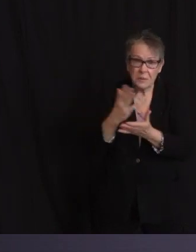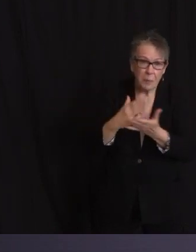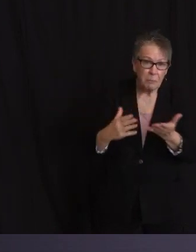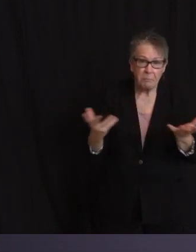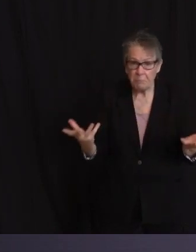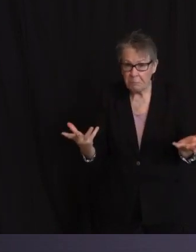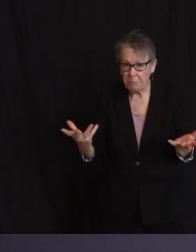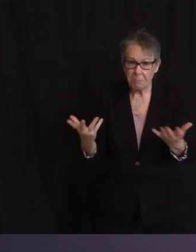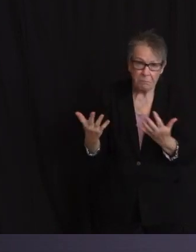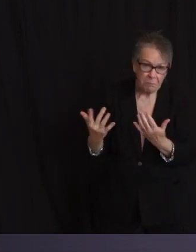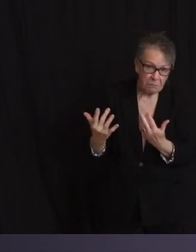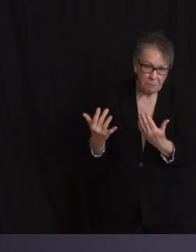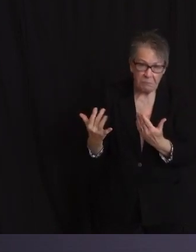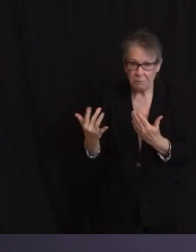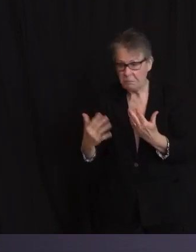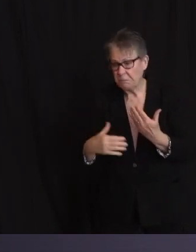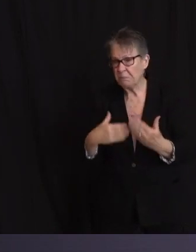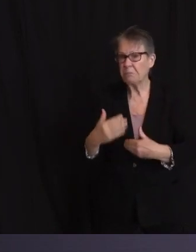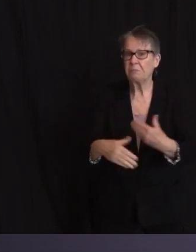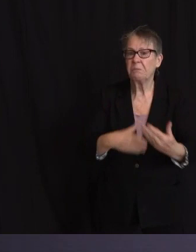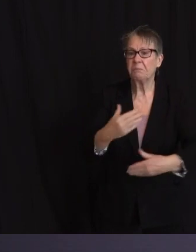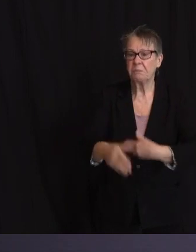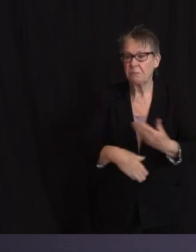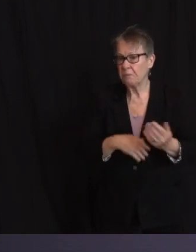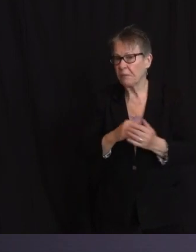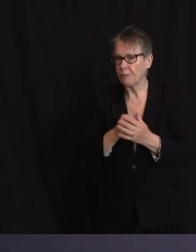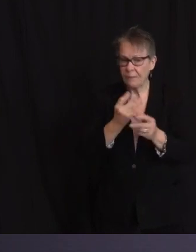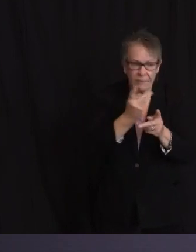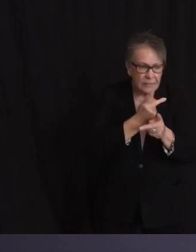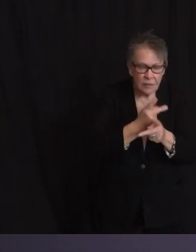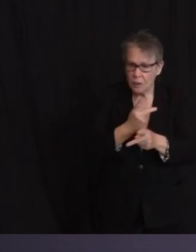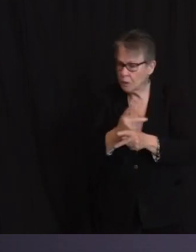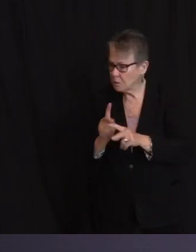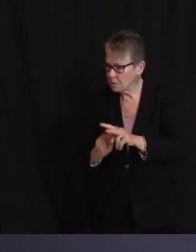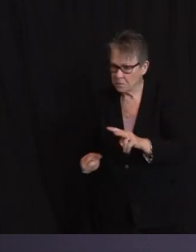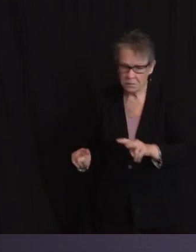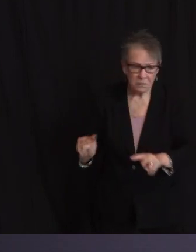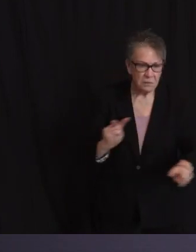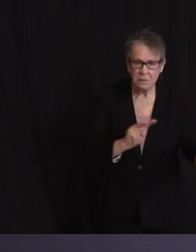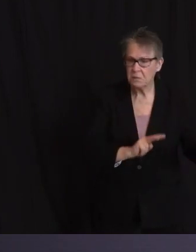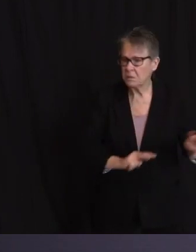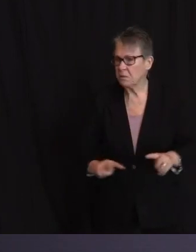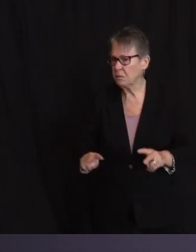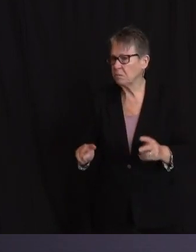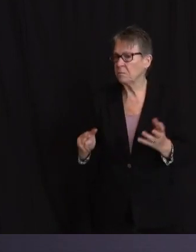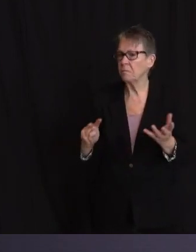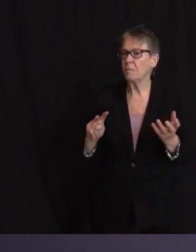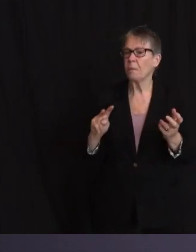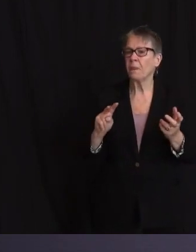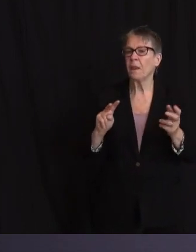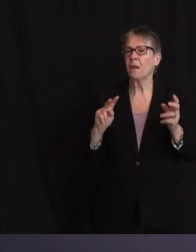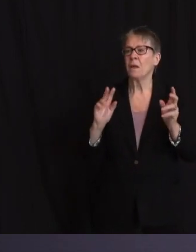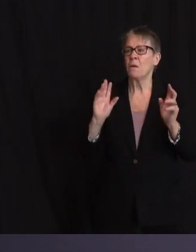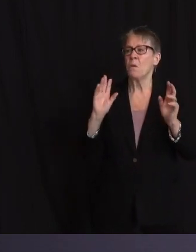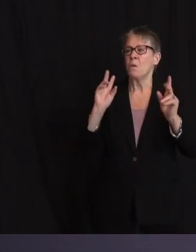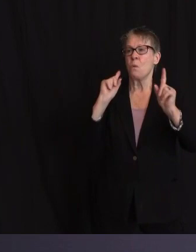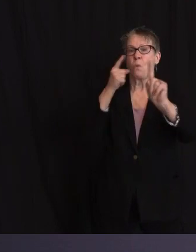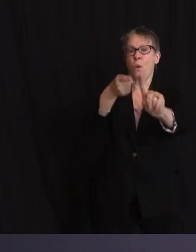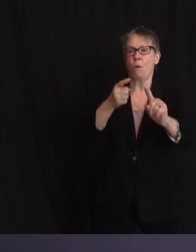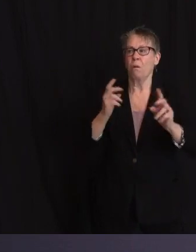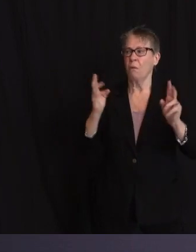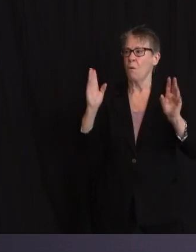as we sort of put the pieces in place to get back to some sort of new normalcy. Judy, would you add anything